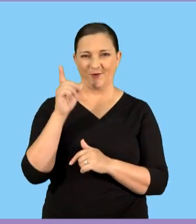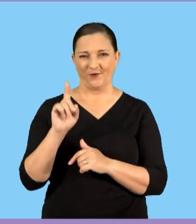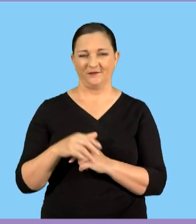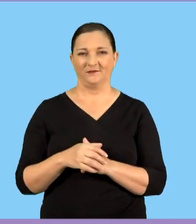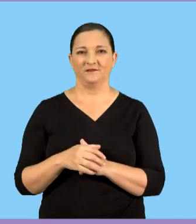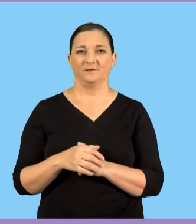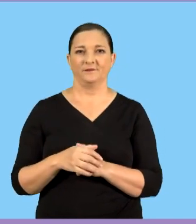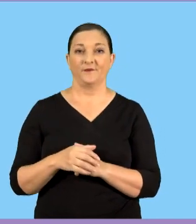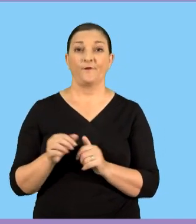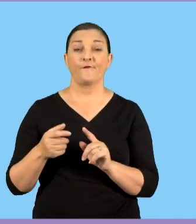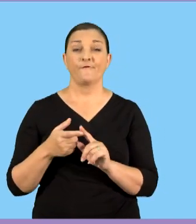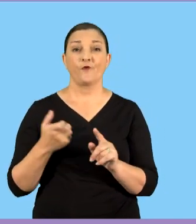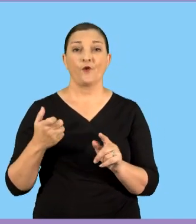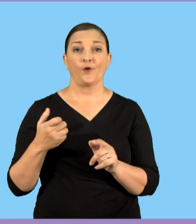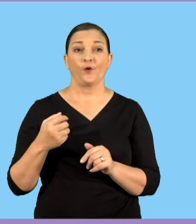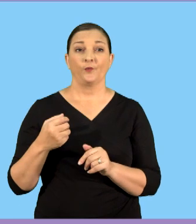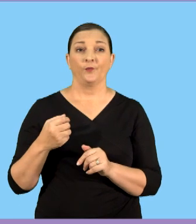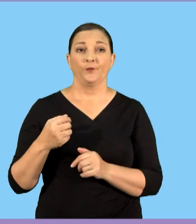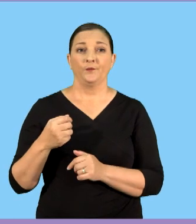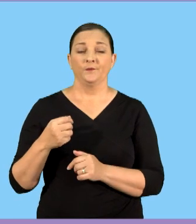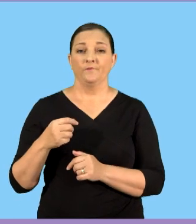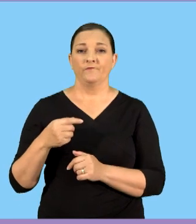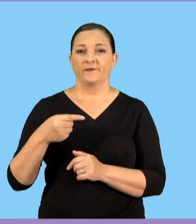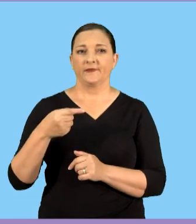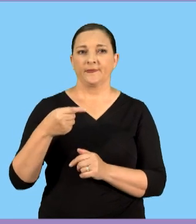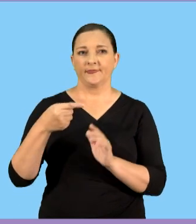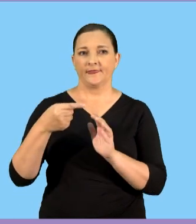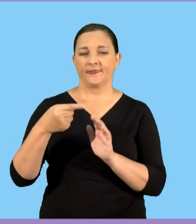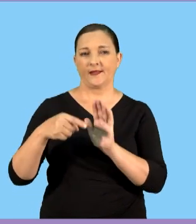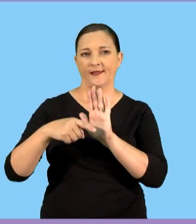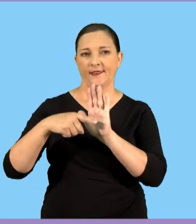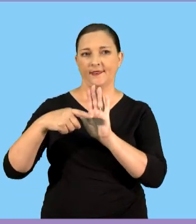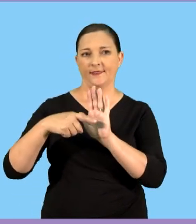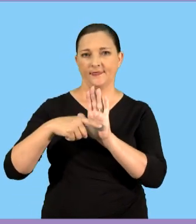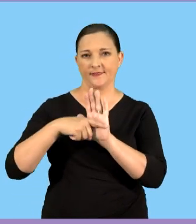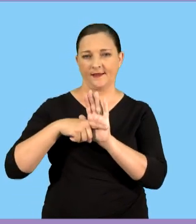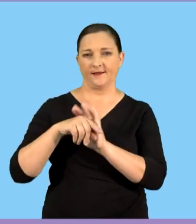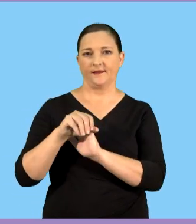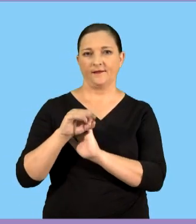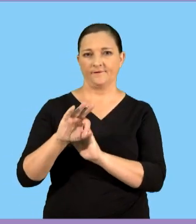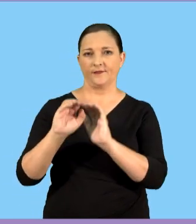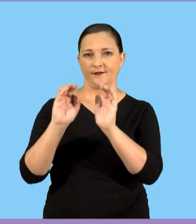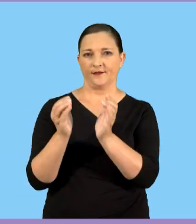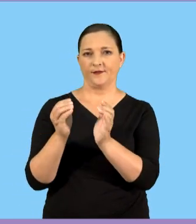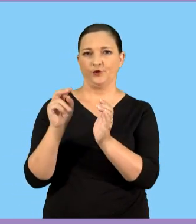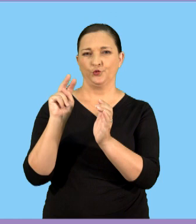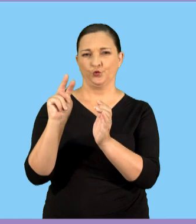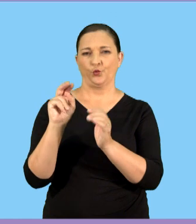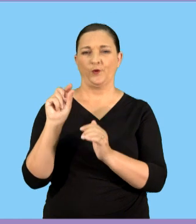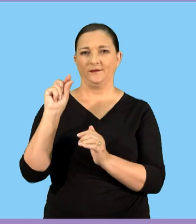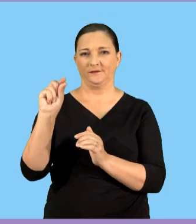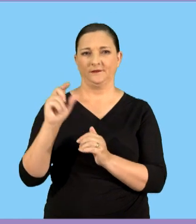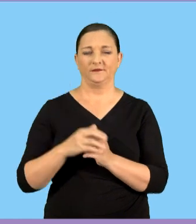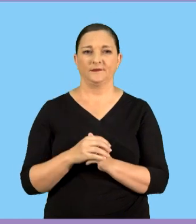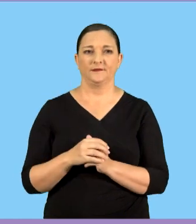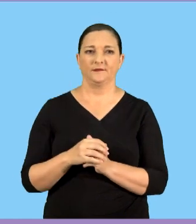know that that comes from our negative 3 squared. And our answer there